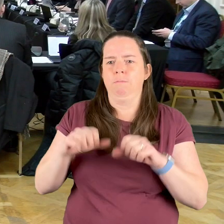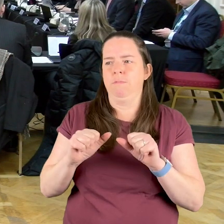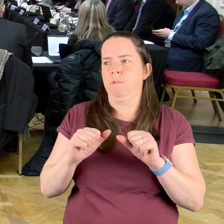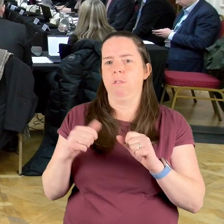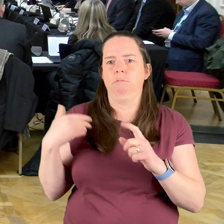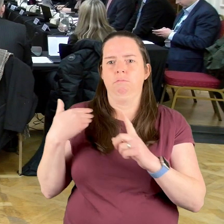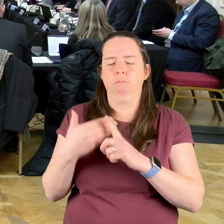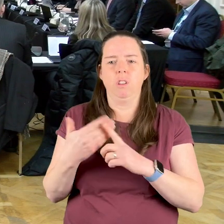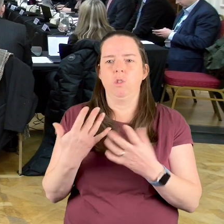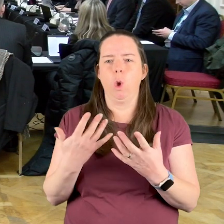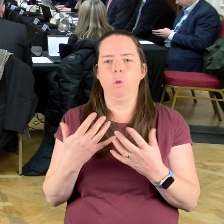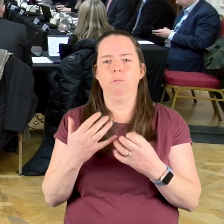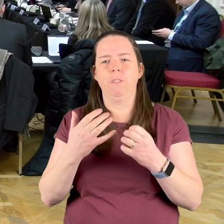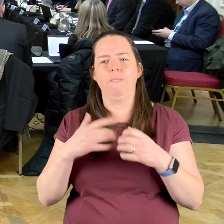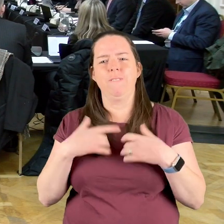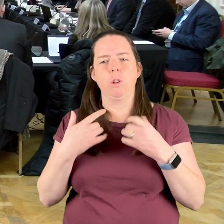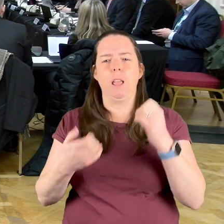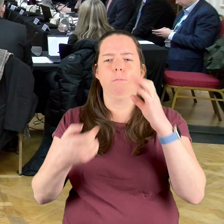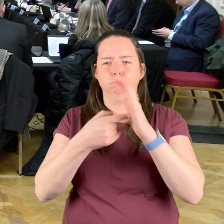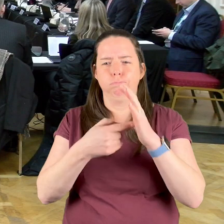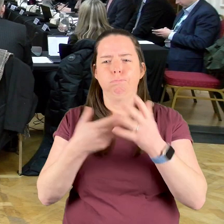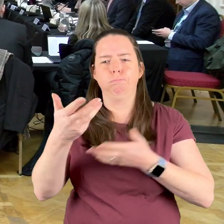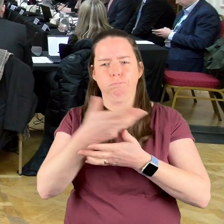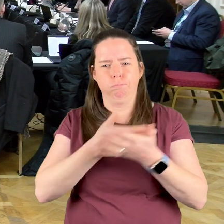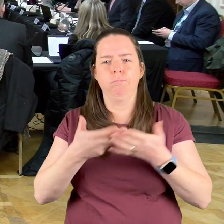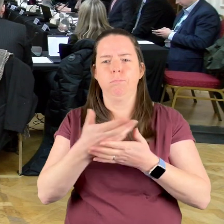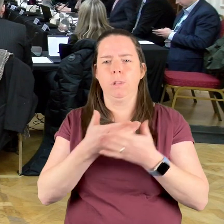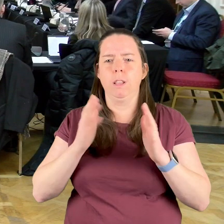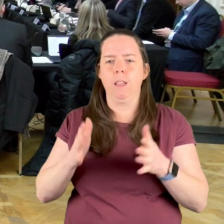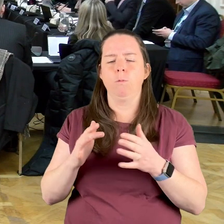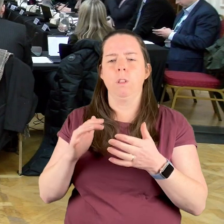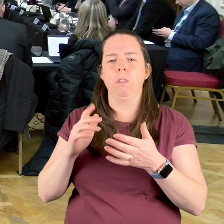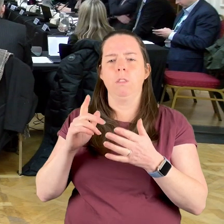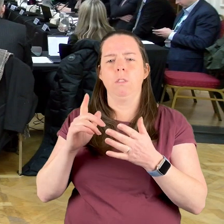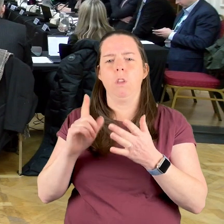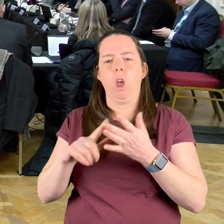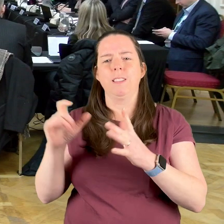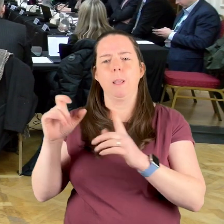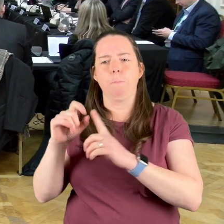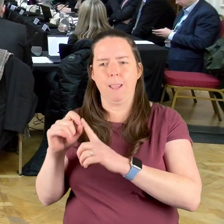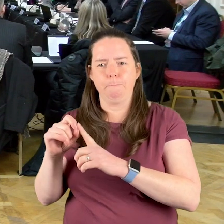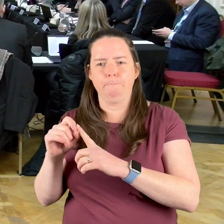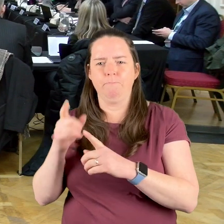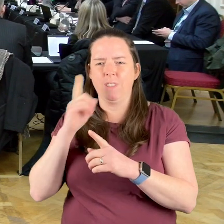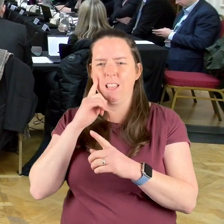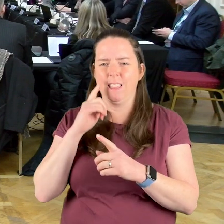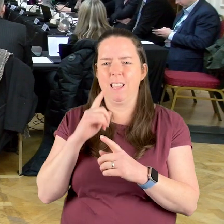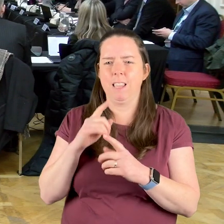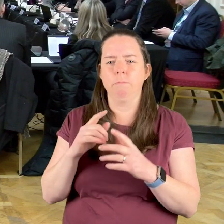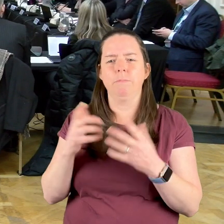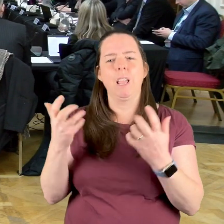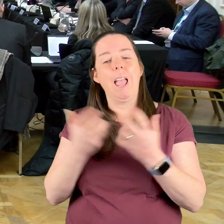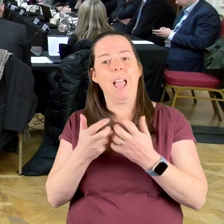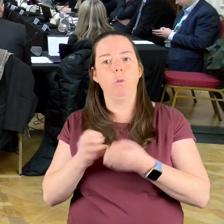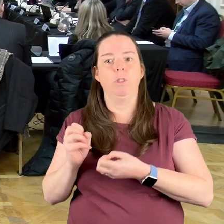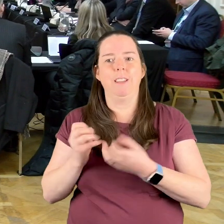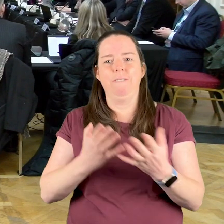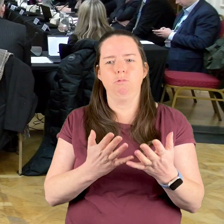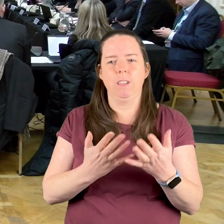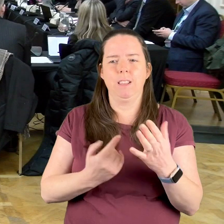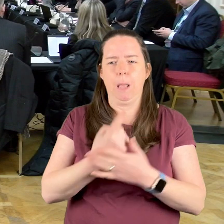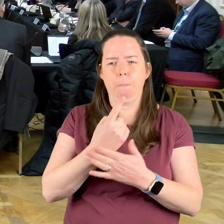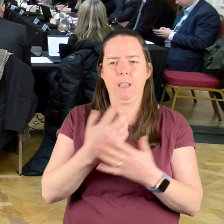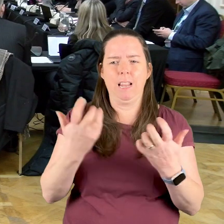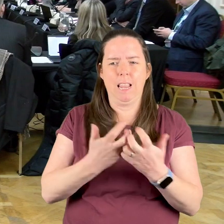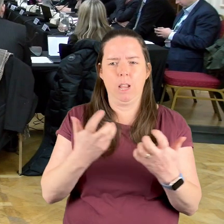conversation that we're going to have with the Integrated Care Partnership together. I think there is something about how do you make delivery happen and